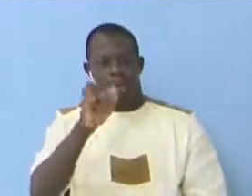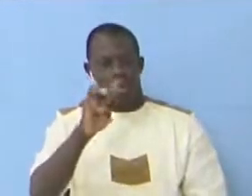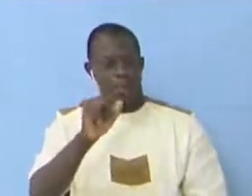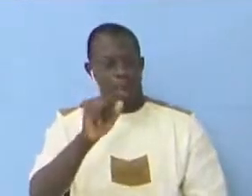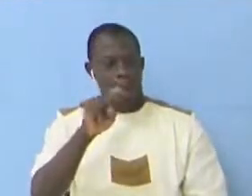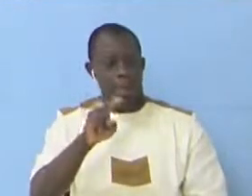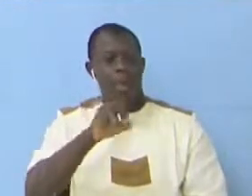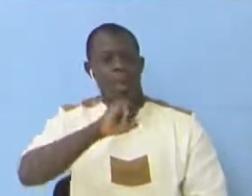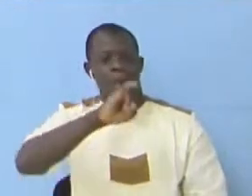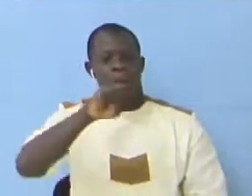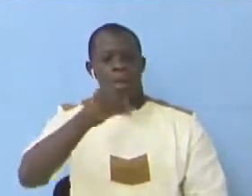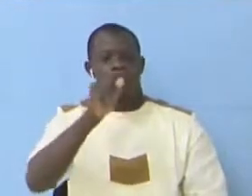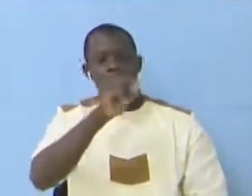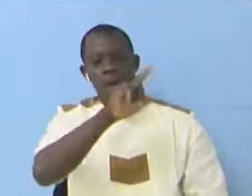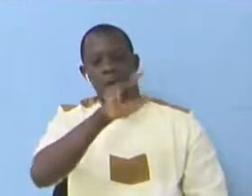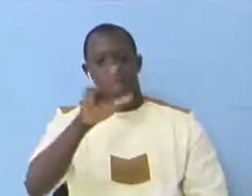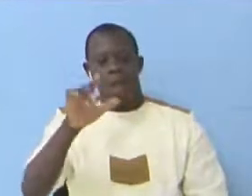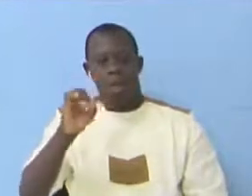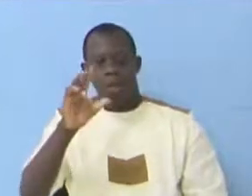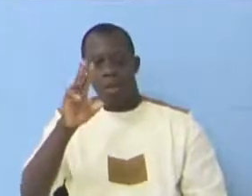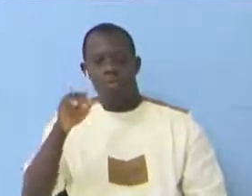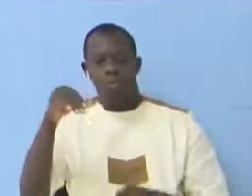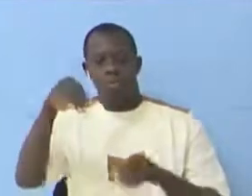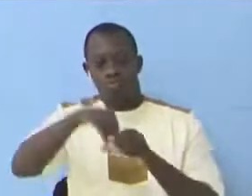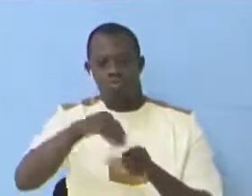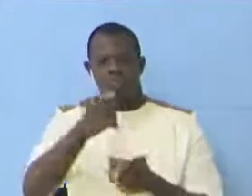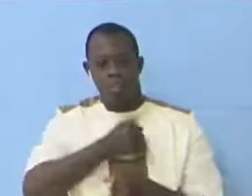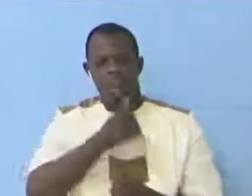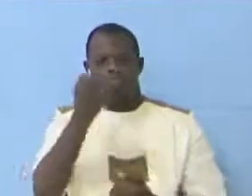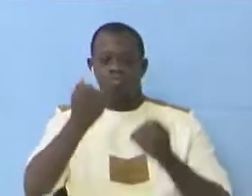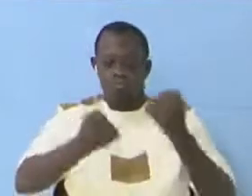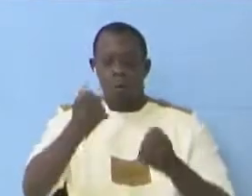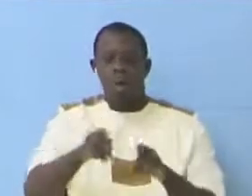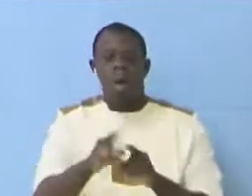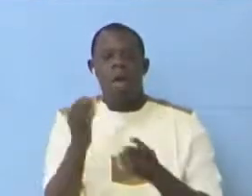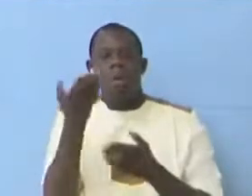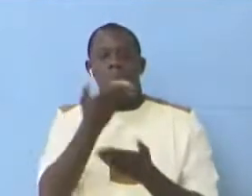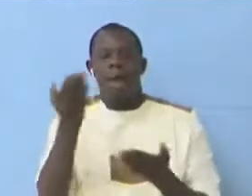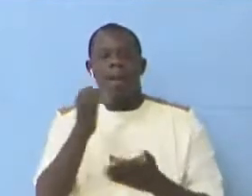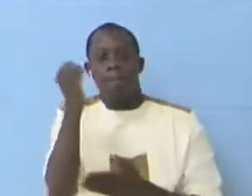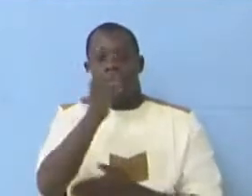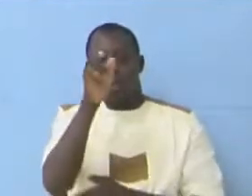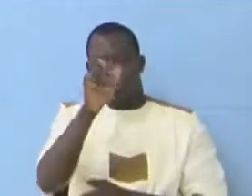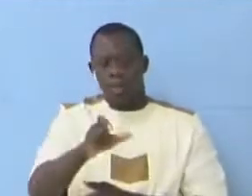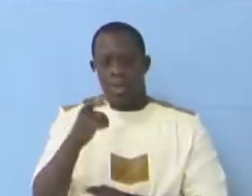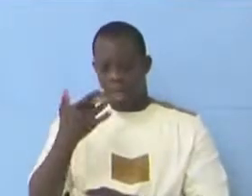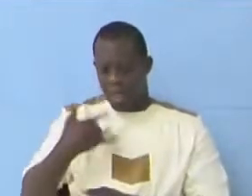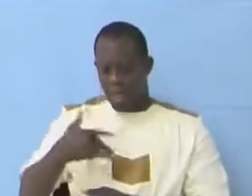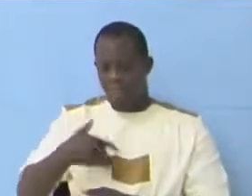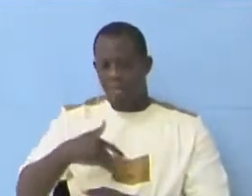living in Sukuta. Who's Usman Jallo? Usman Jallo was the head of investigation at the time.